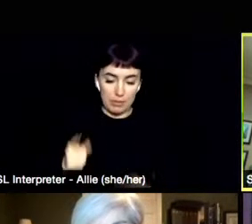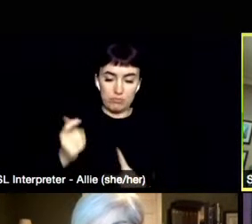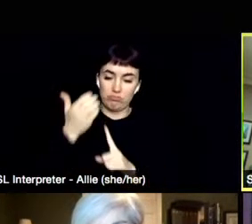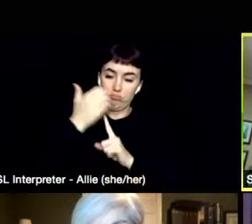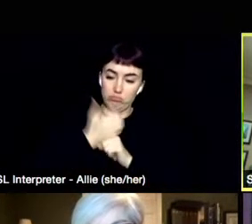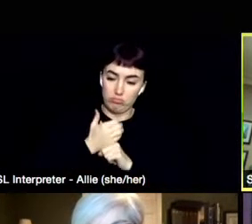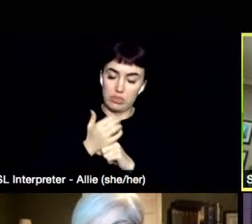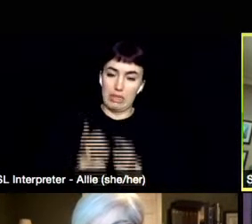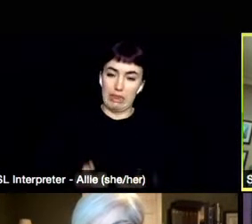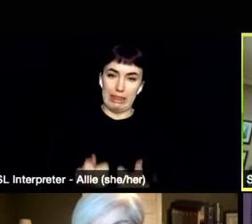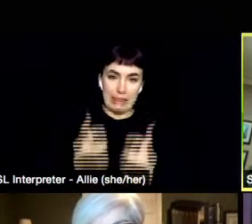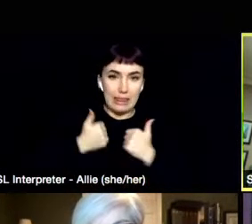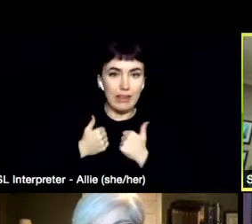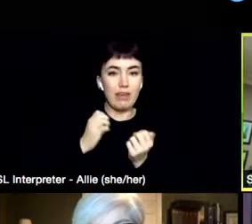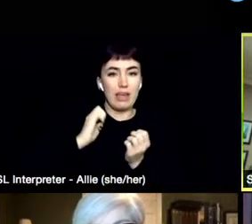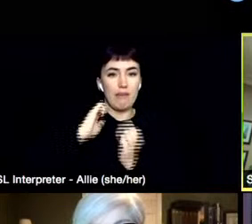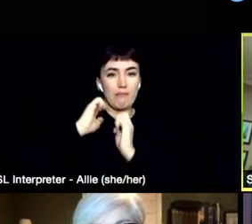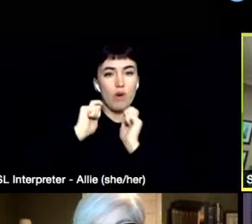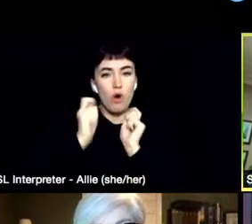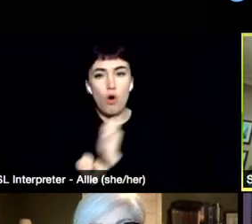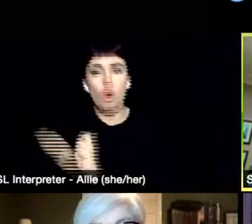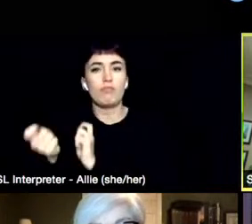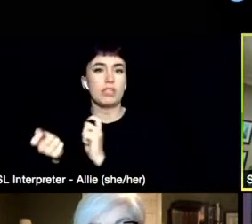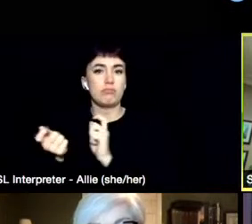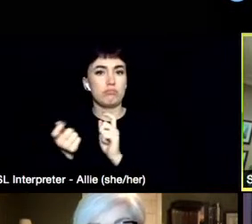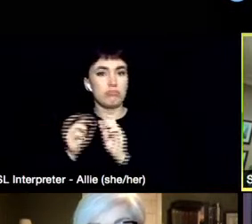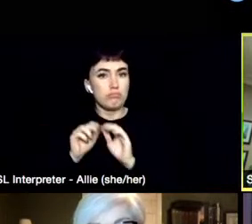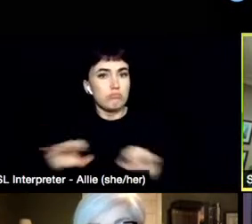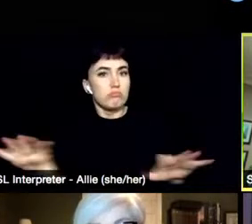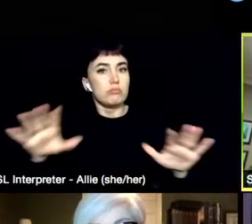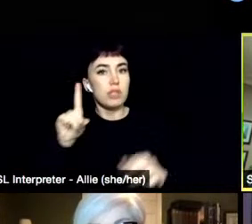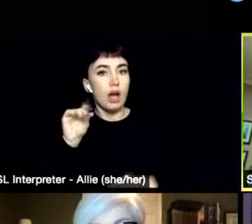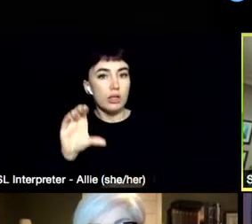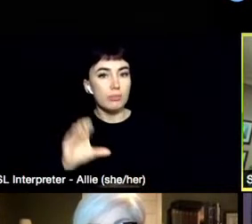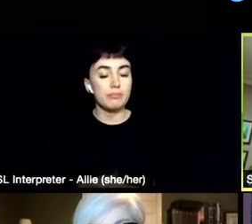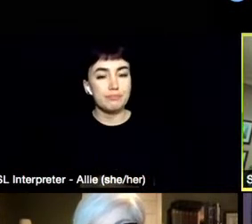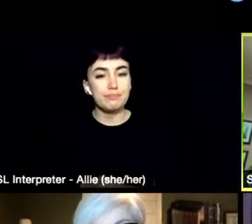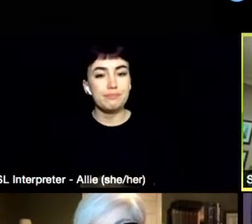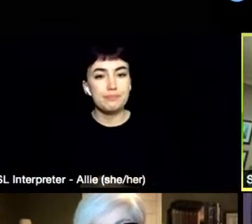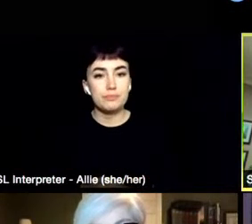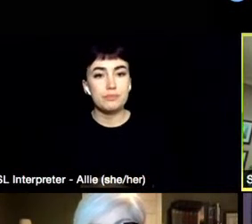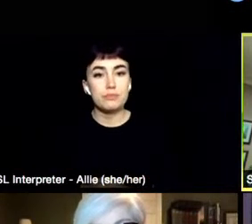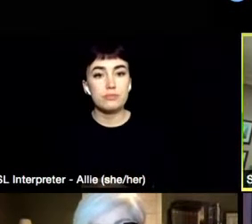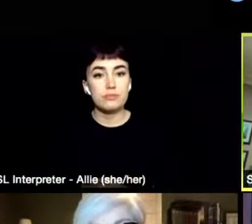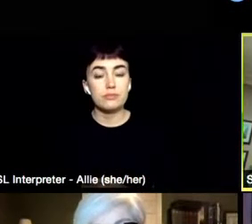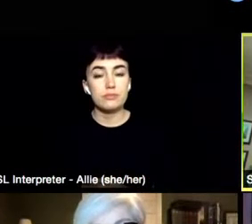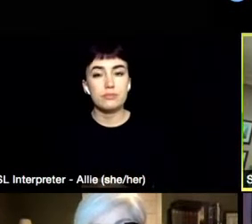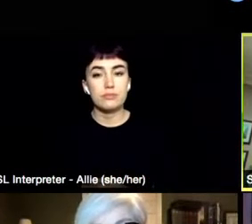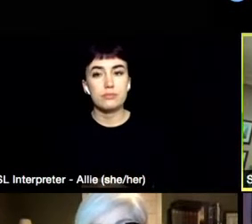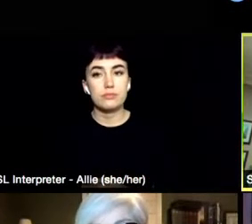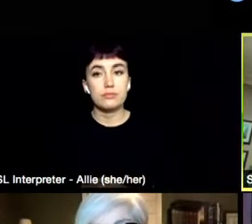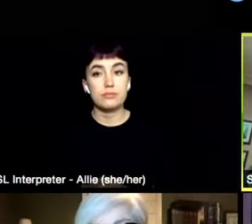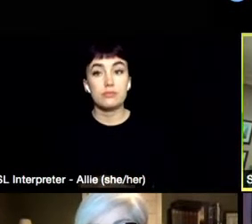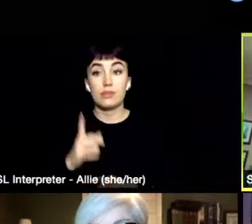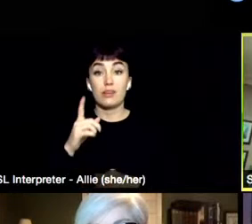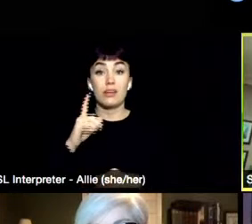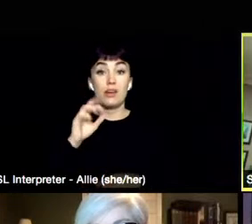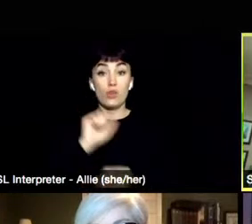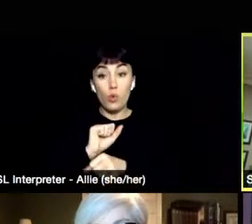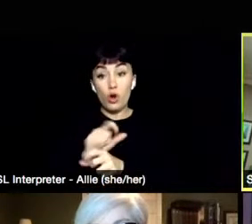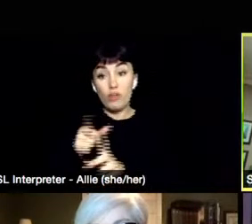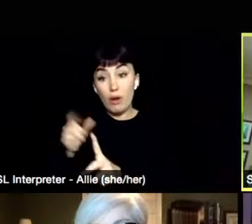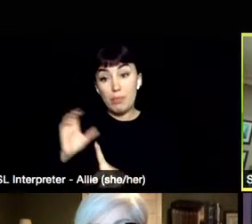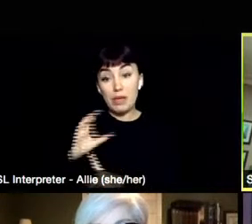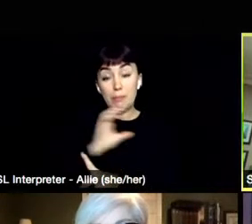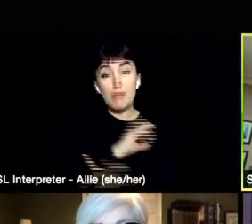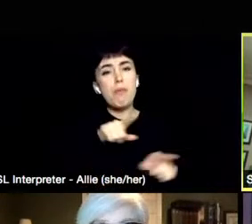evolving, energizing document. And with the work of the committee, but